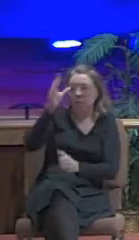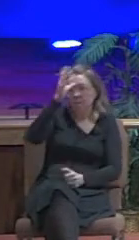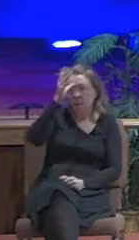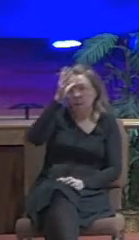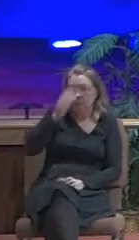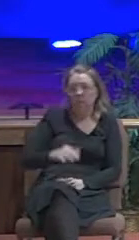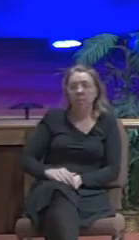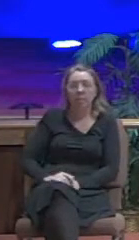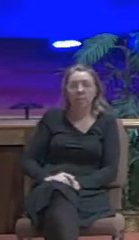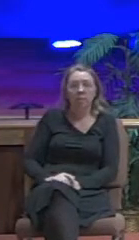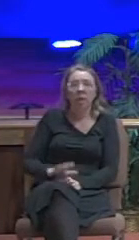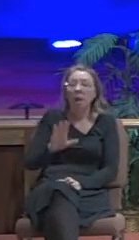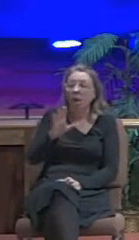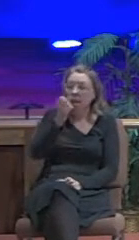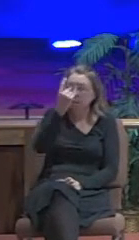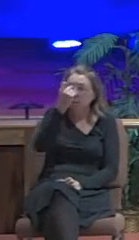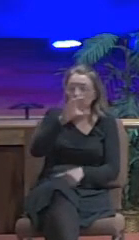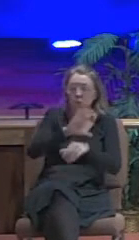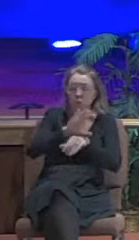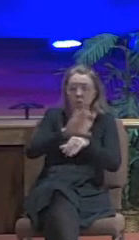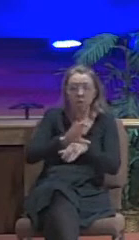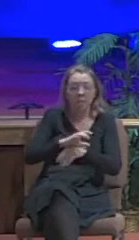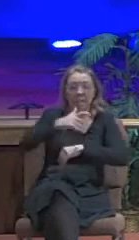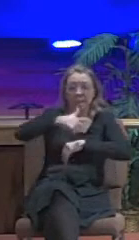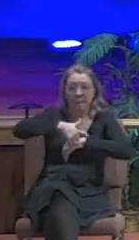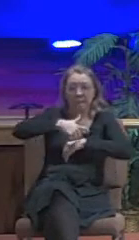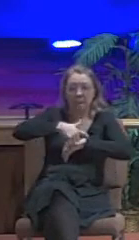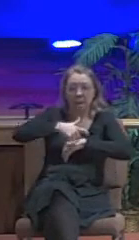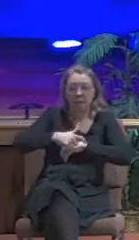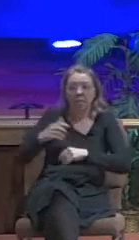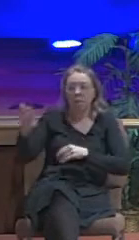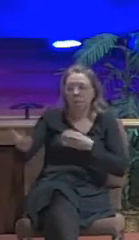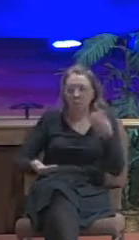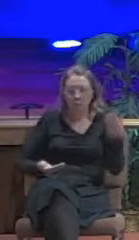time that we welcome the prodigal children home.